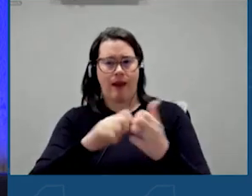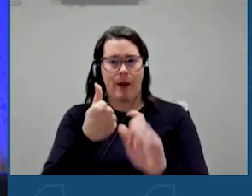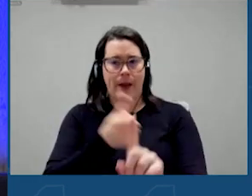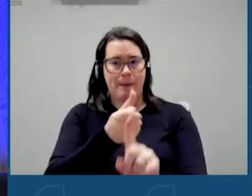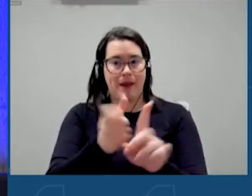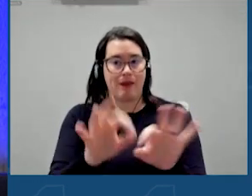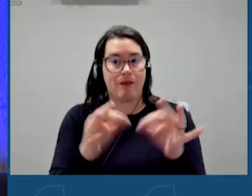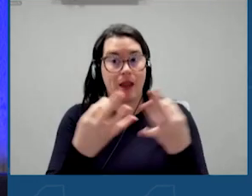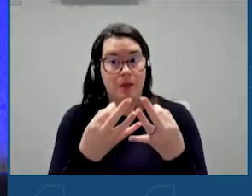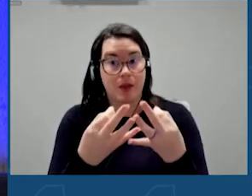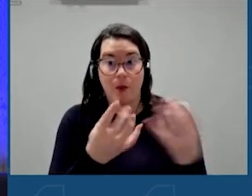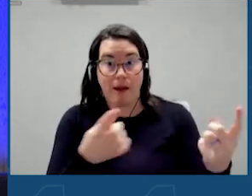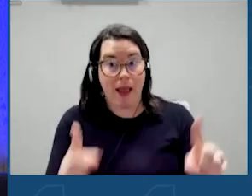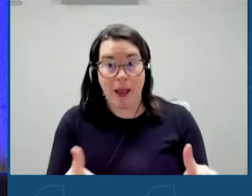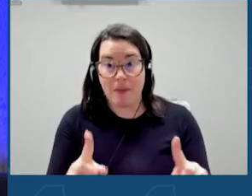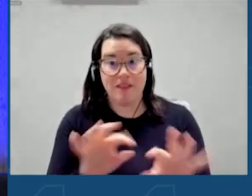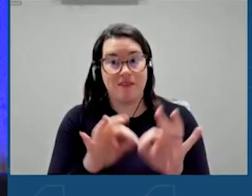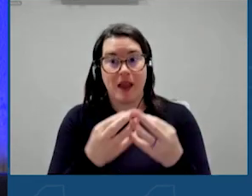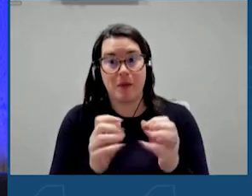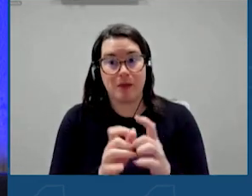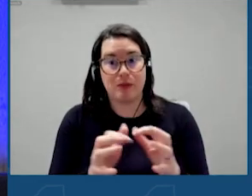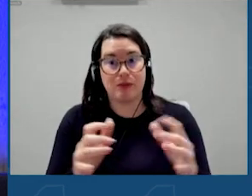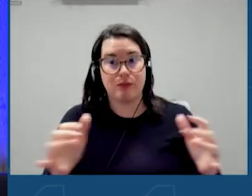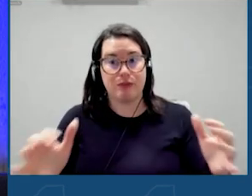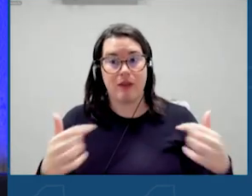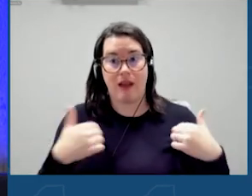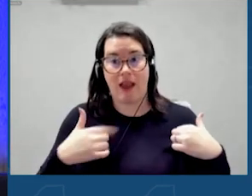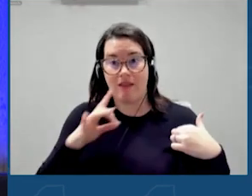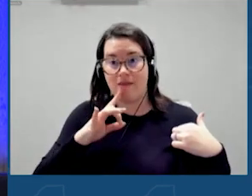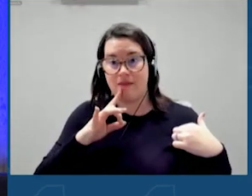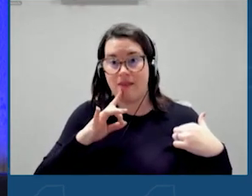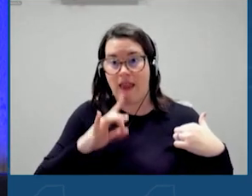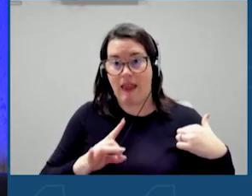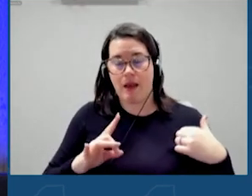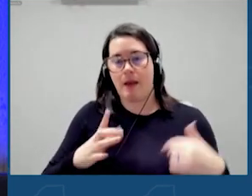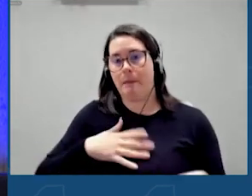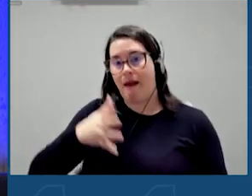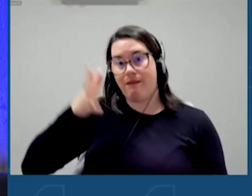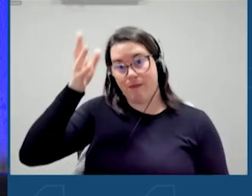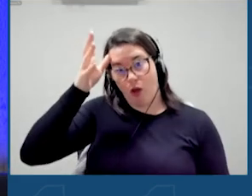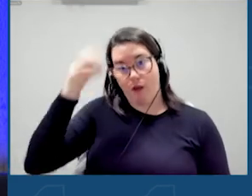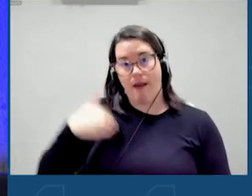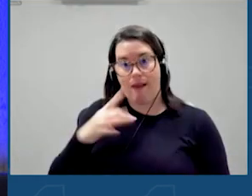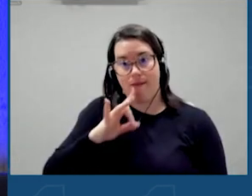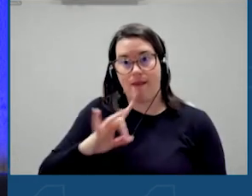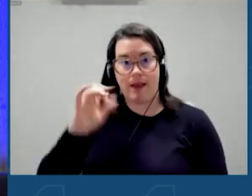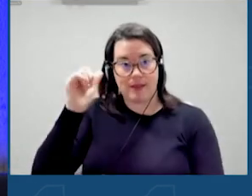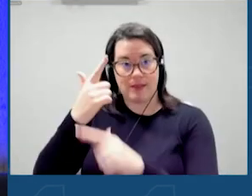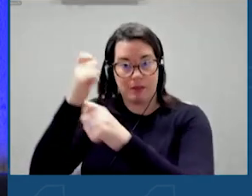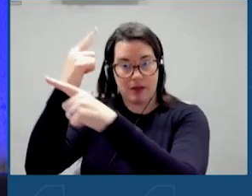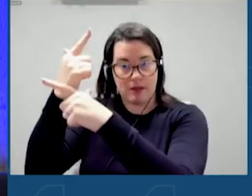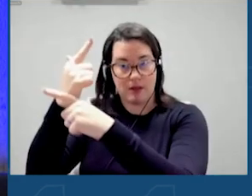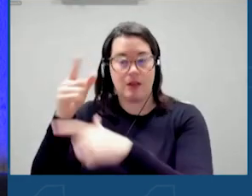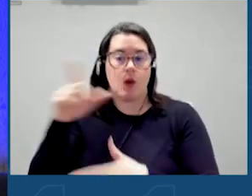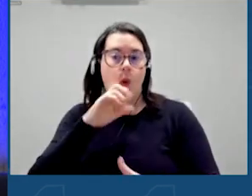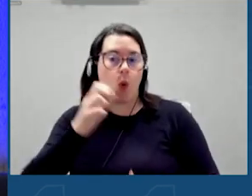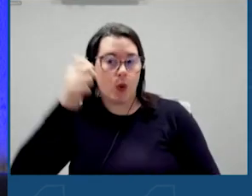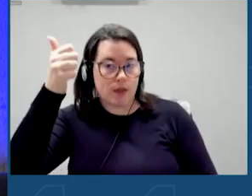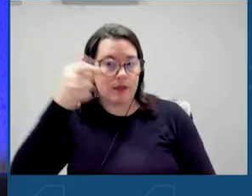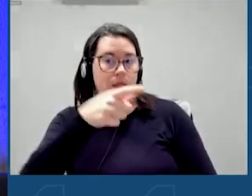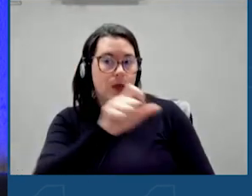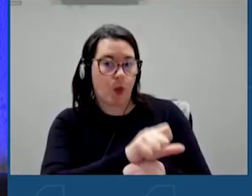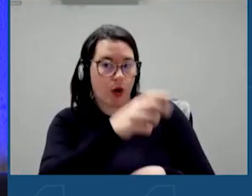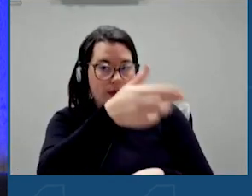Families grew, 8 kids in this one family, my father being the oldest. And then he could work at the steel plant, and his brothers could work at the